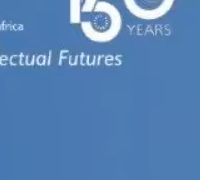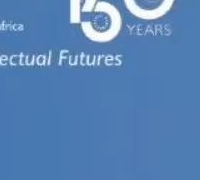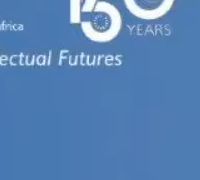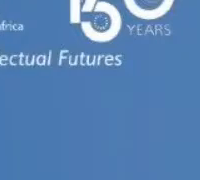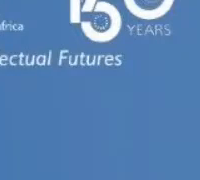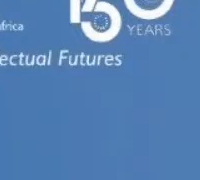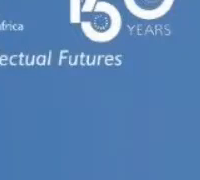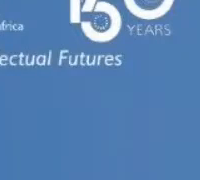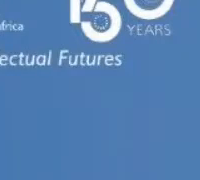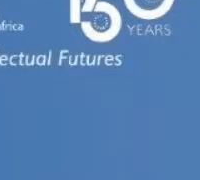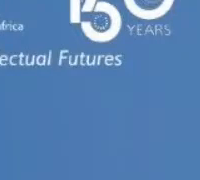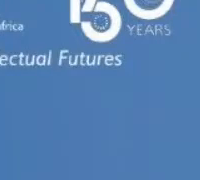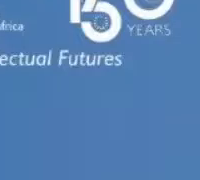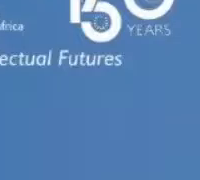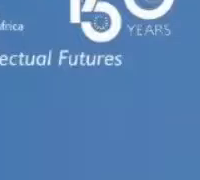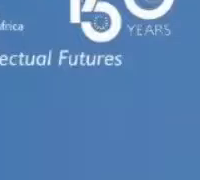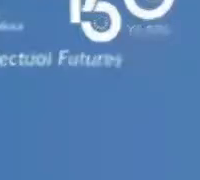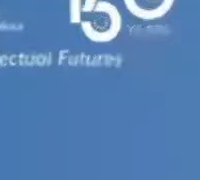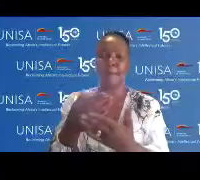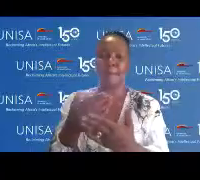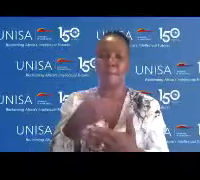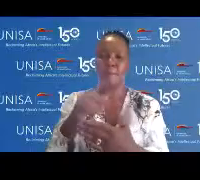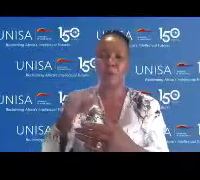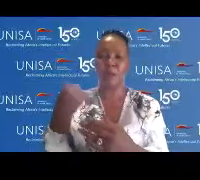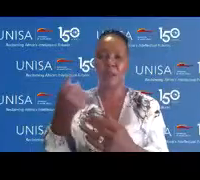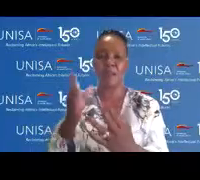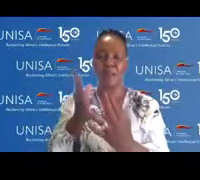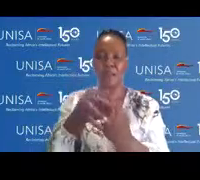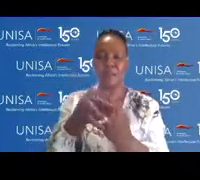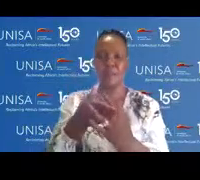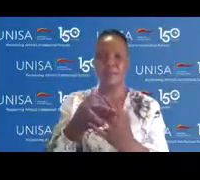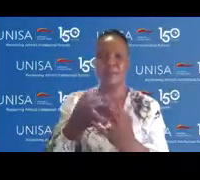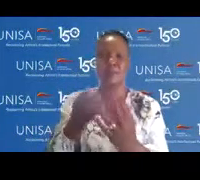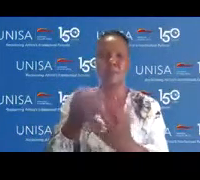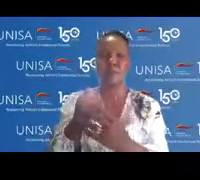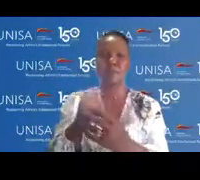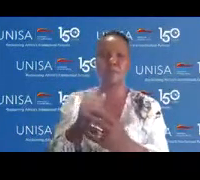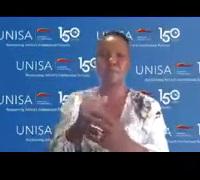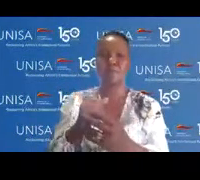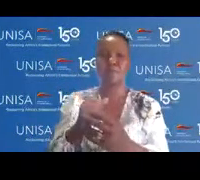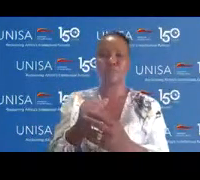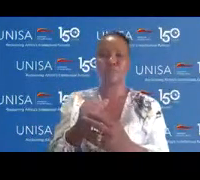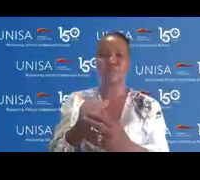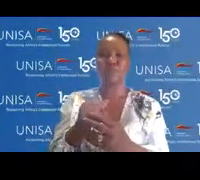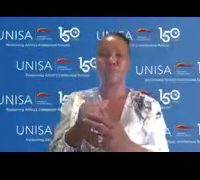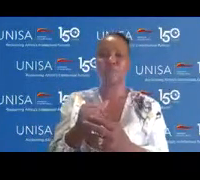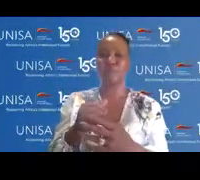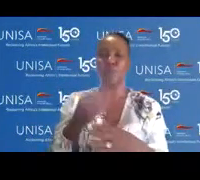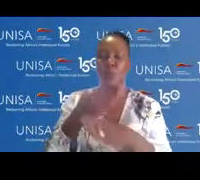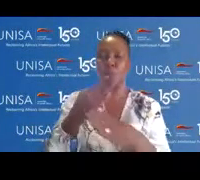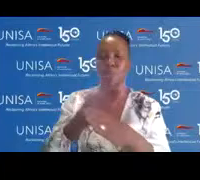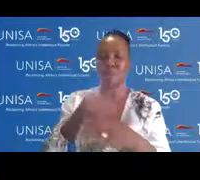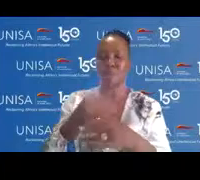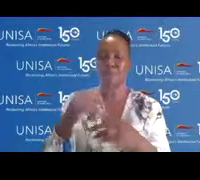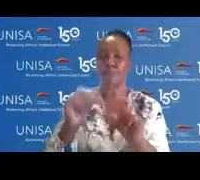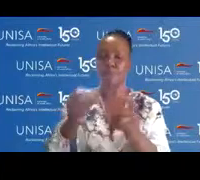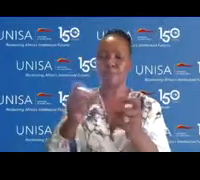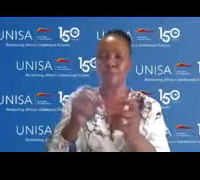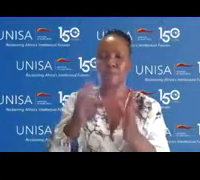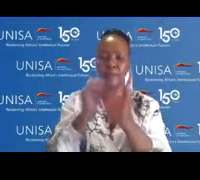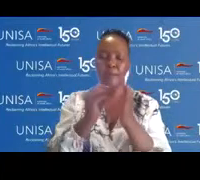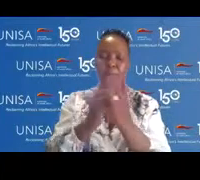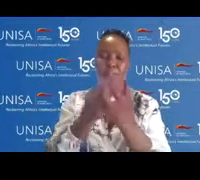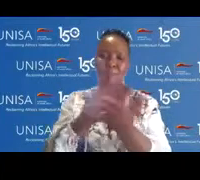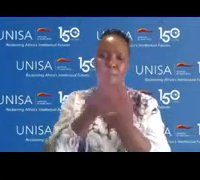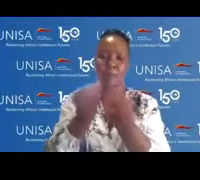we hit our next break, because I see we've moved on quite a lot, I just posted some things about the exams,